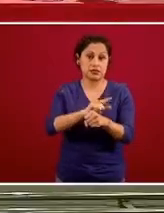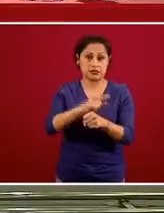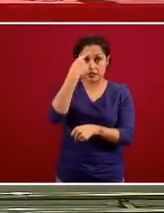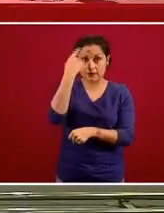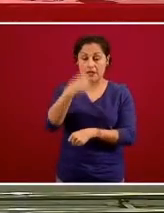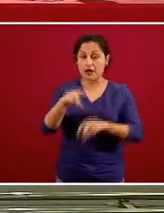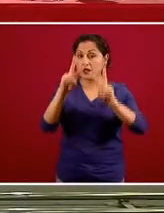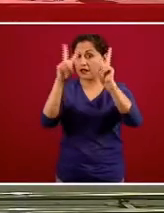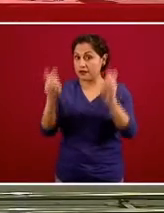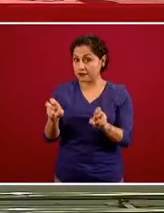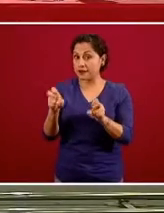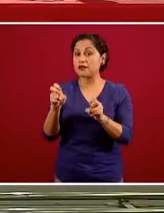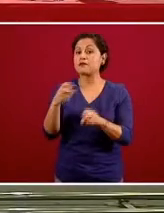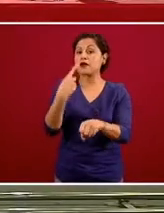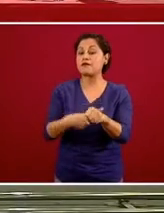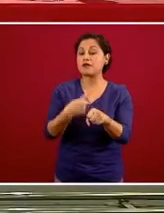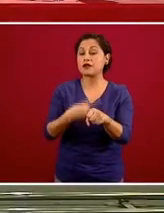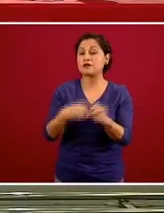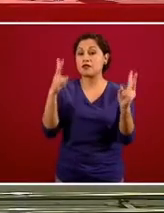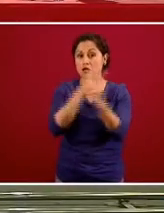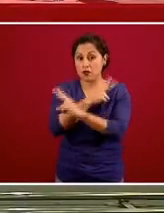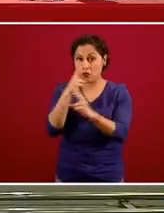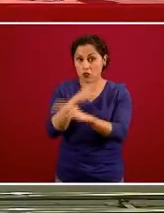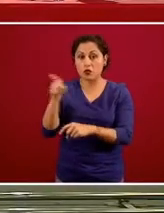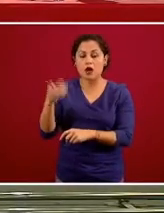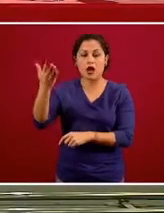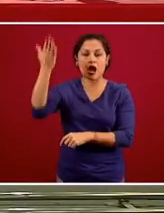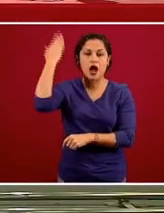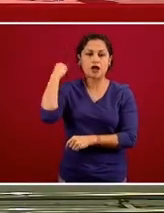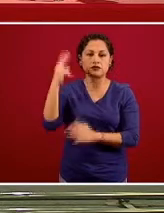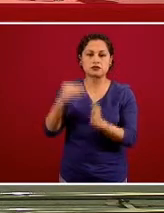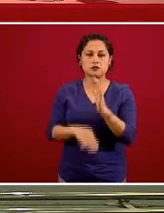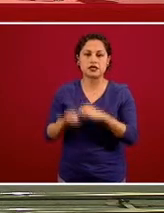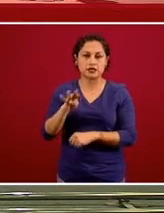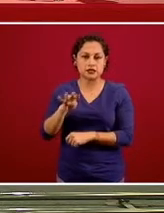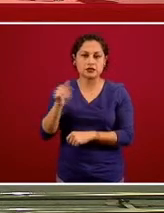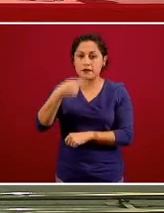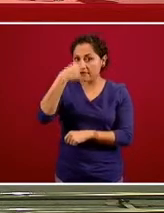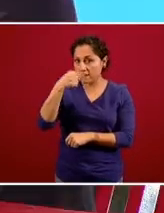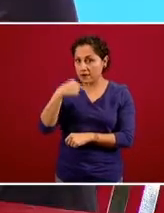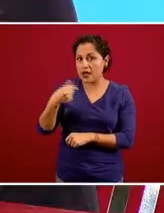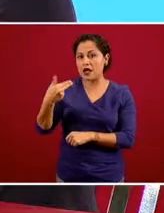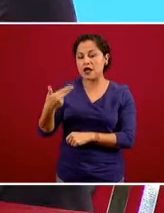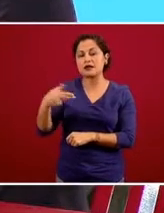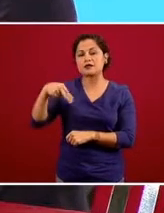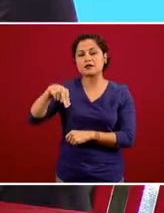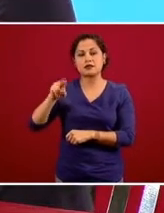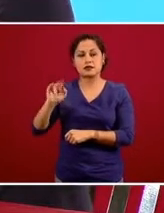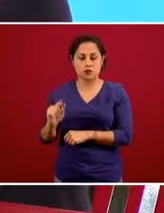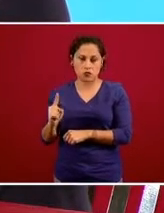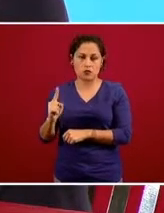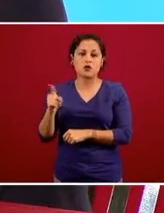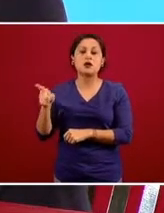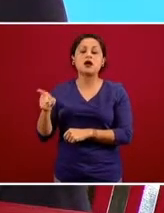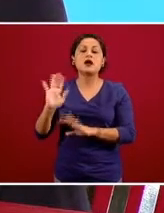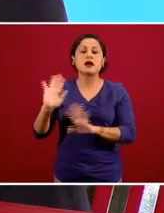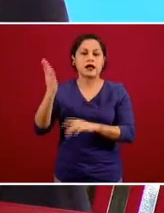National Institute for Respiratory Diseases to focus on the COVID patients because they had great experience with